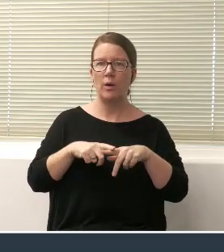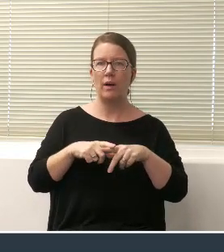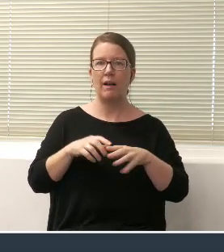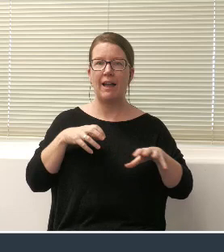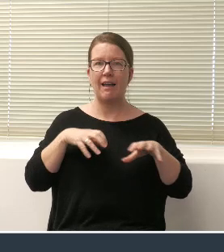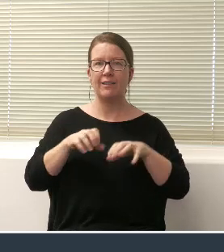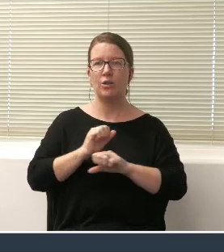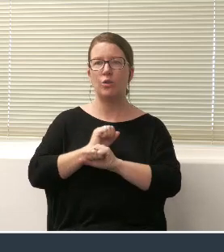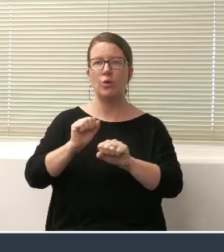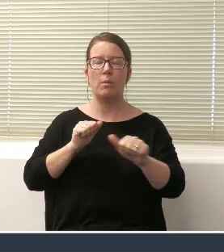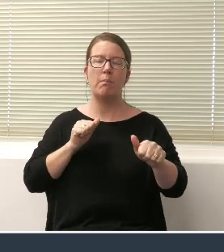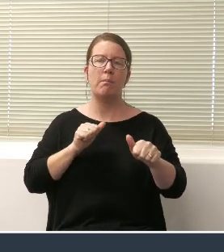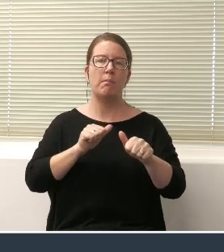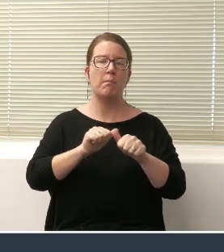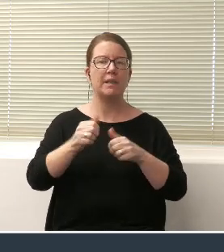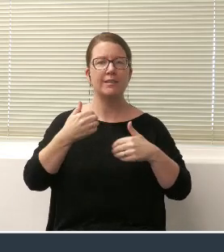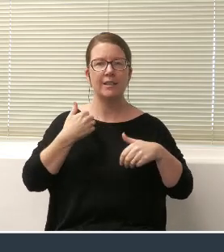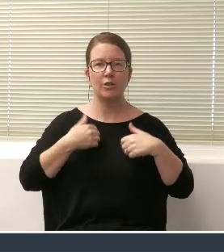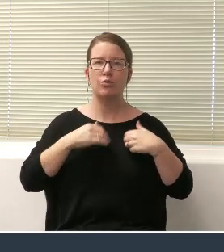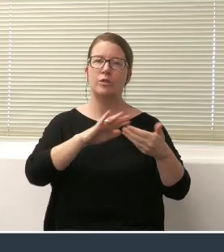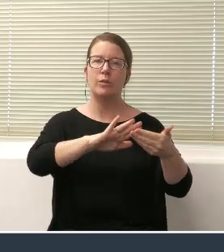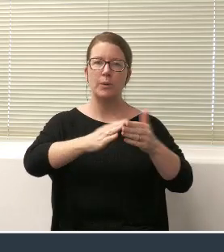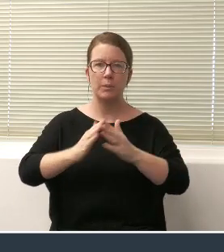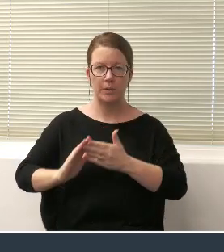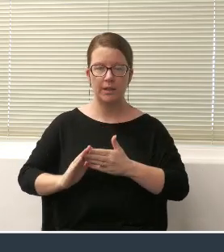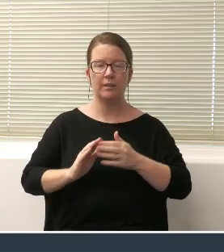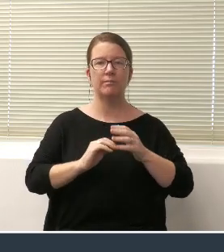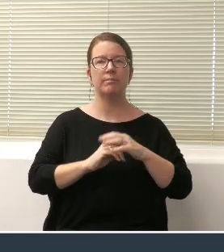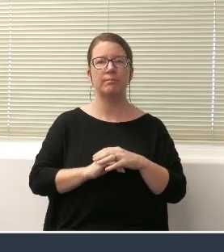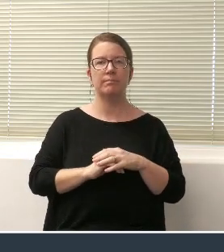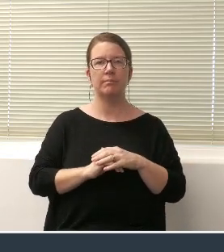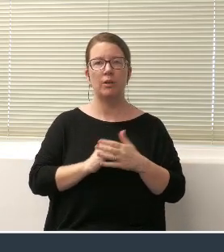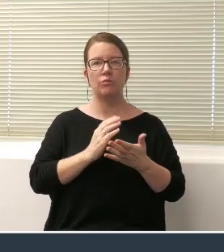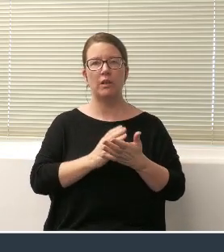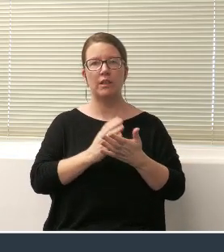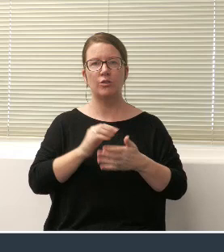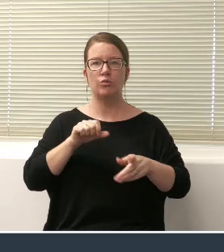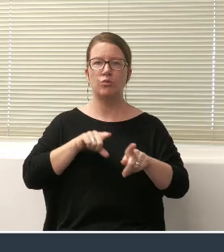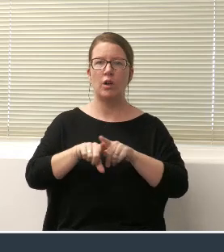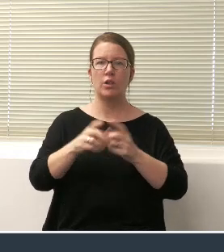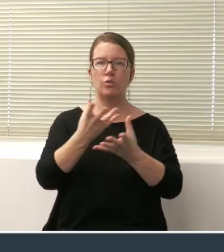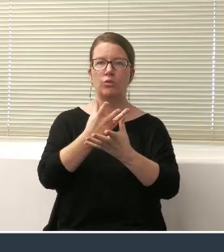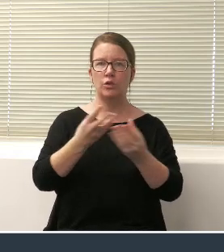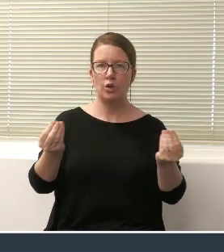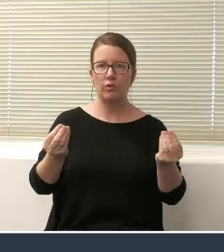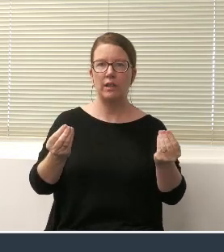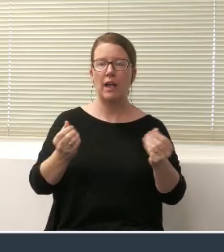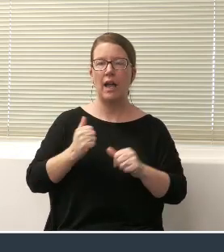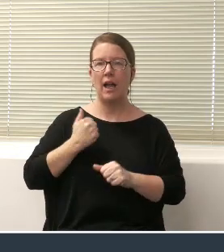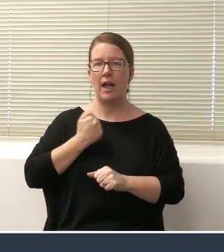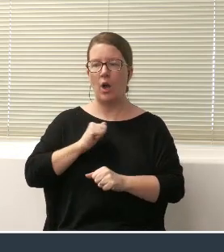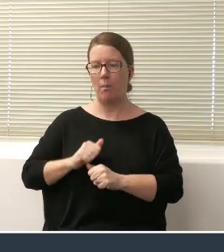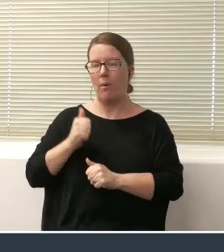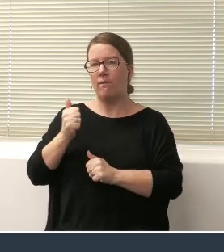in your best interests. We're acting in the community's best interests in actually resolving this and going with our